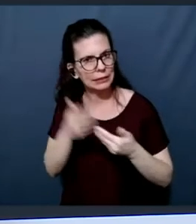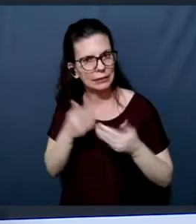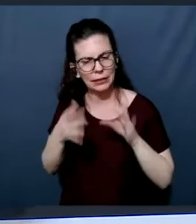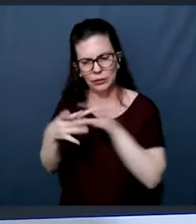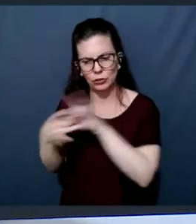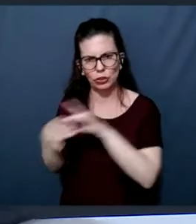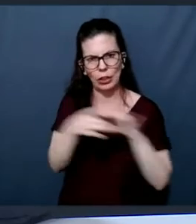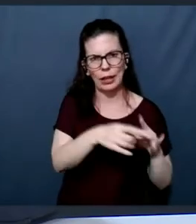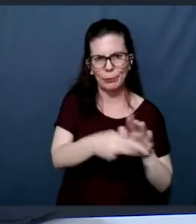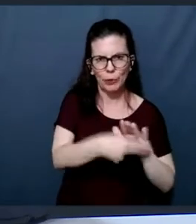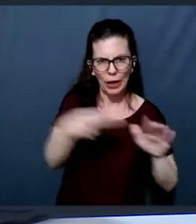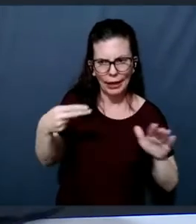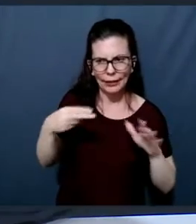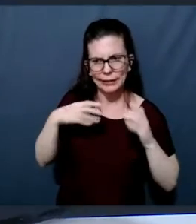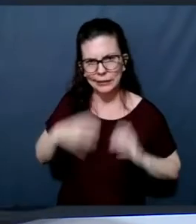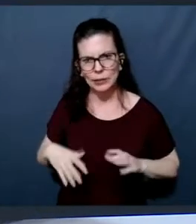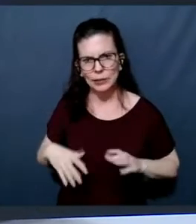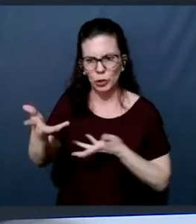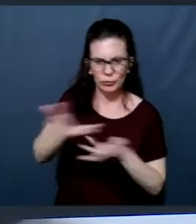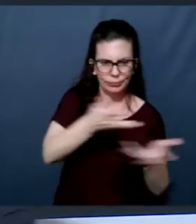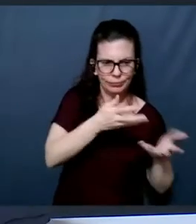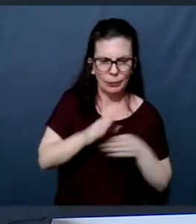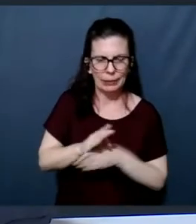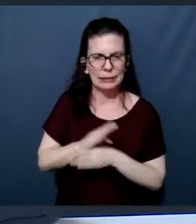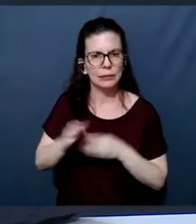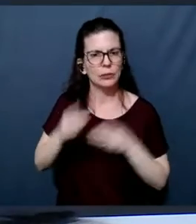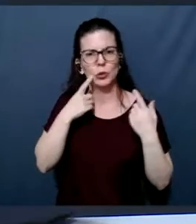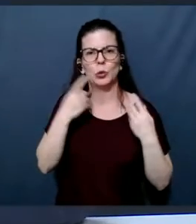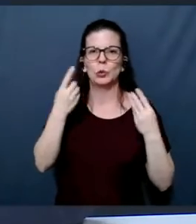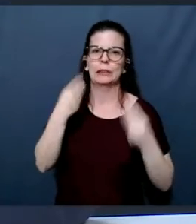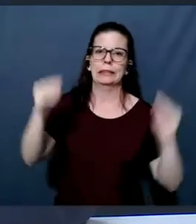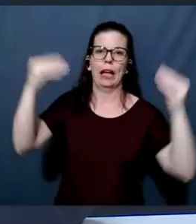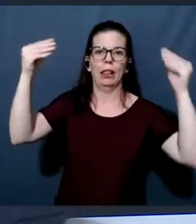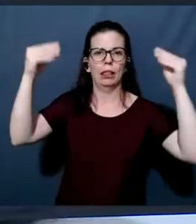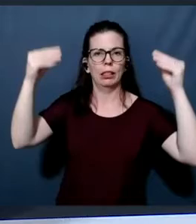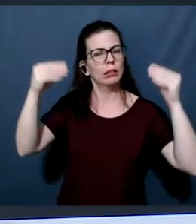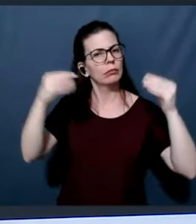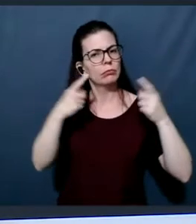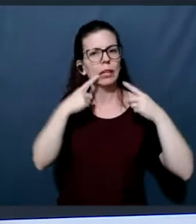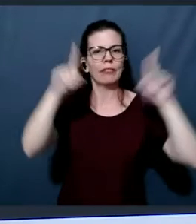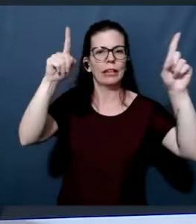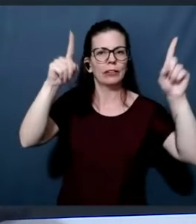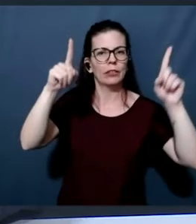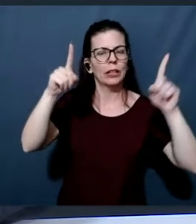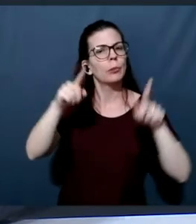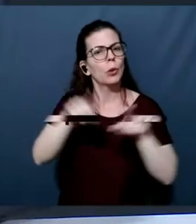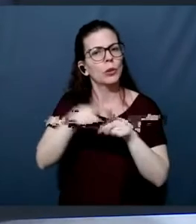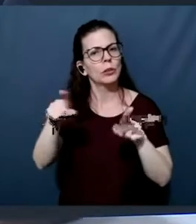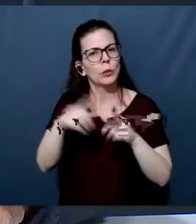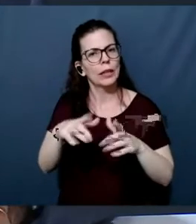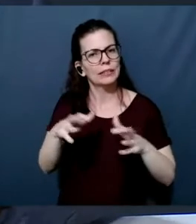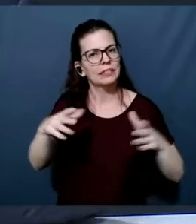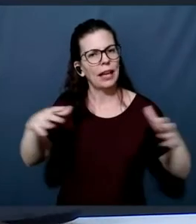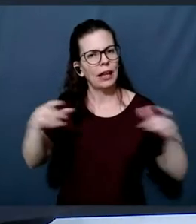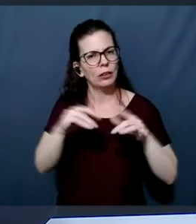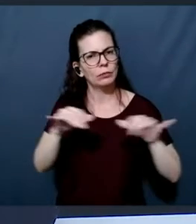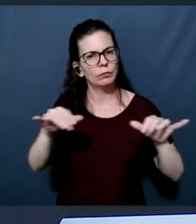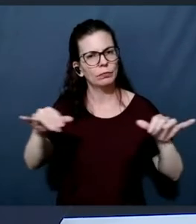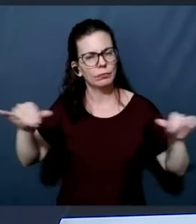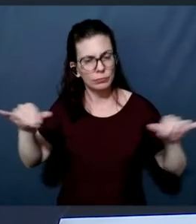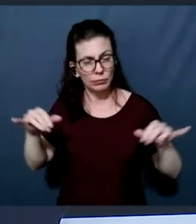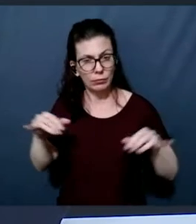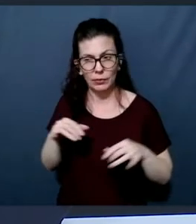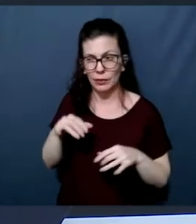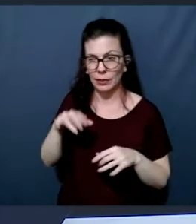enterprises, to be able to sell effectively and in a scalable manner in 30 plus countries around the